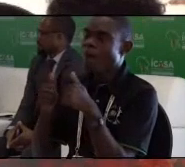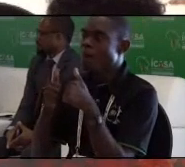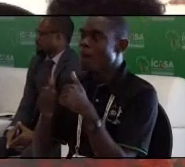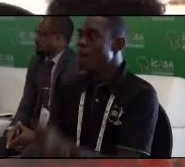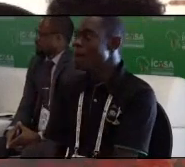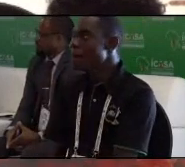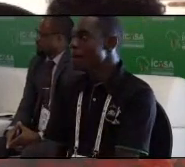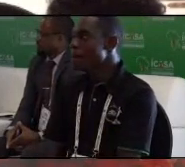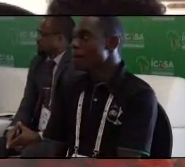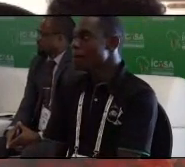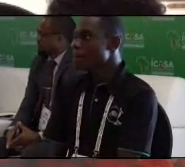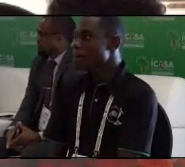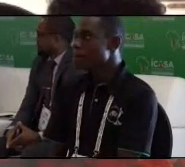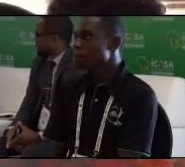kits.